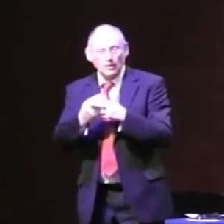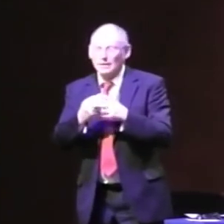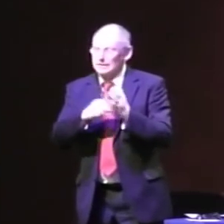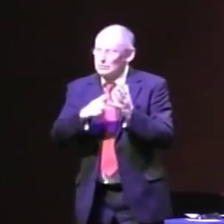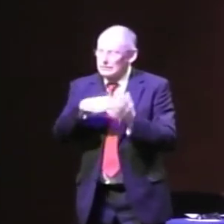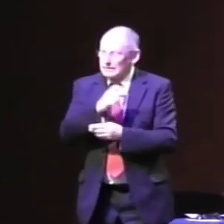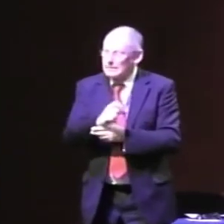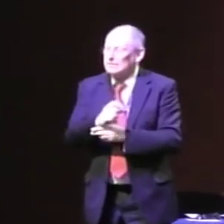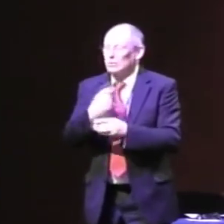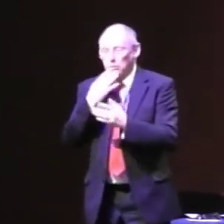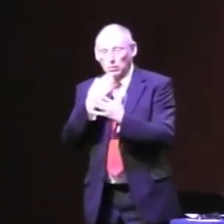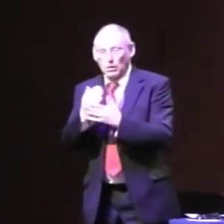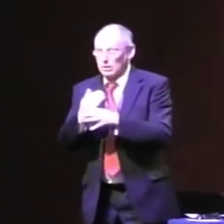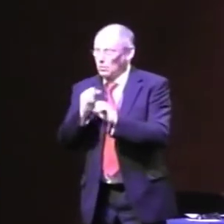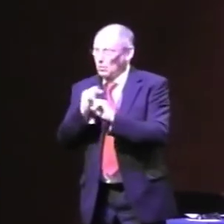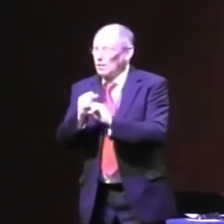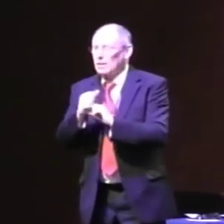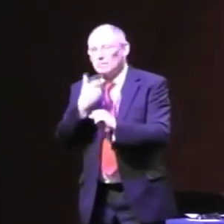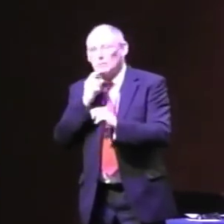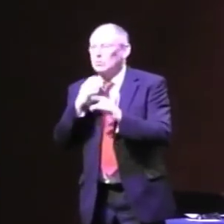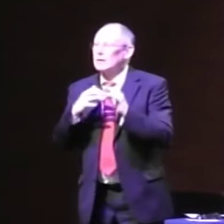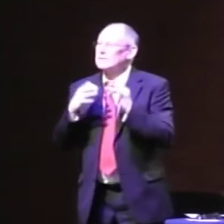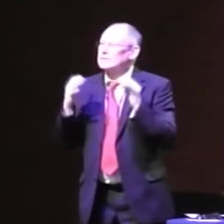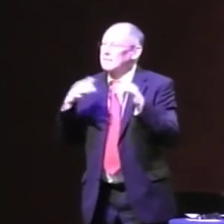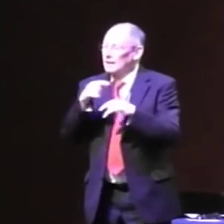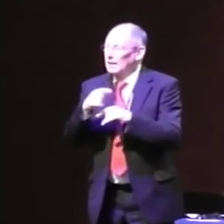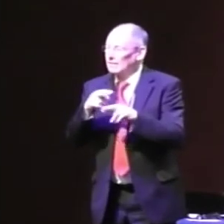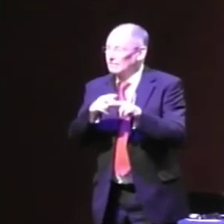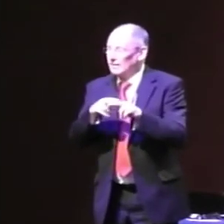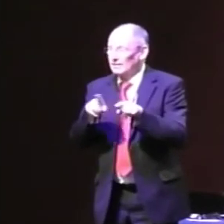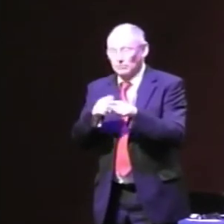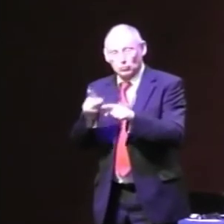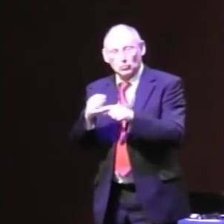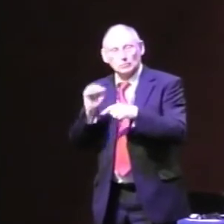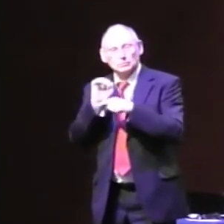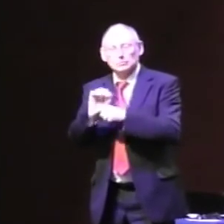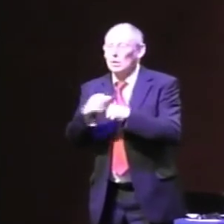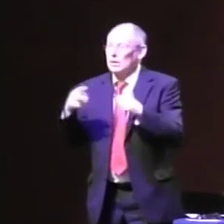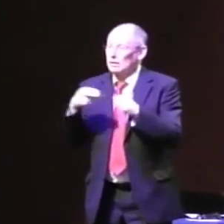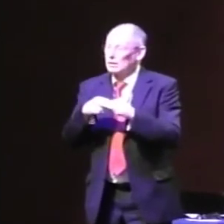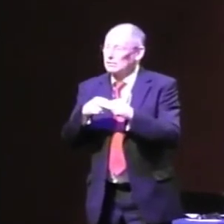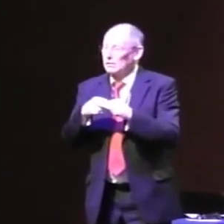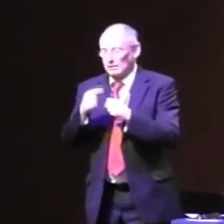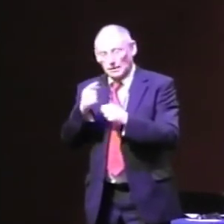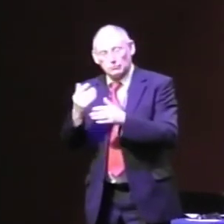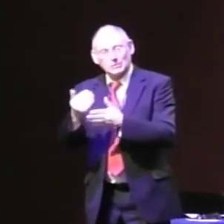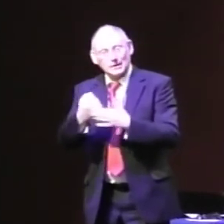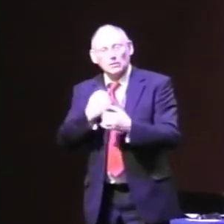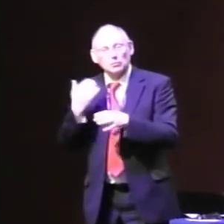councils, work together with the people's assembly as we do in Fife and all our communities to resist the cuts and to project our